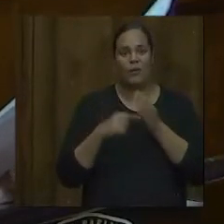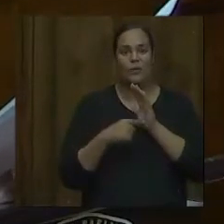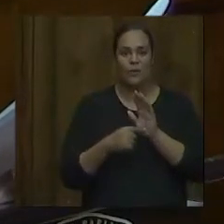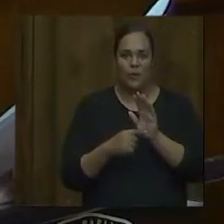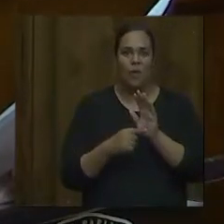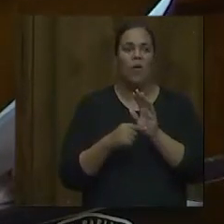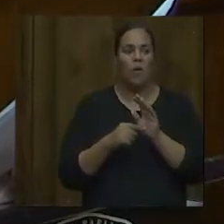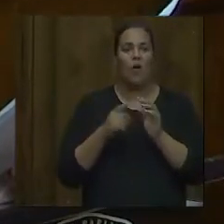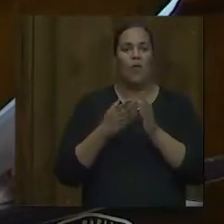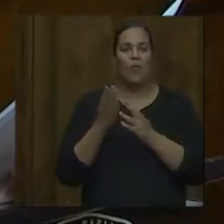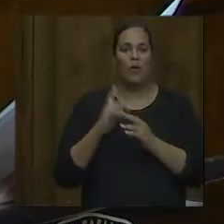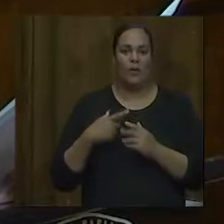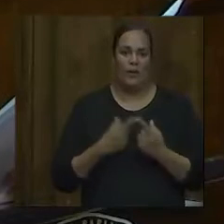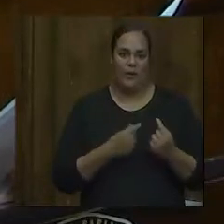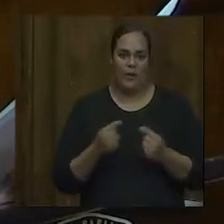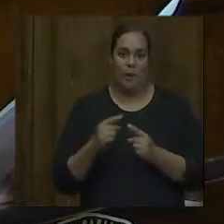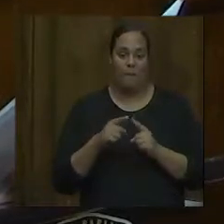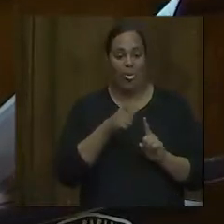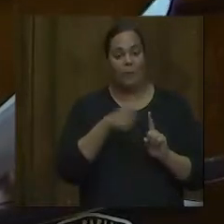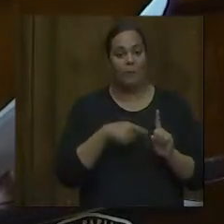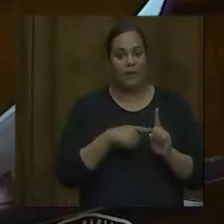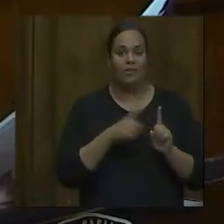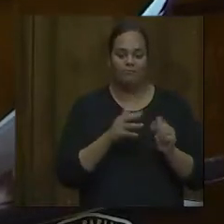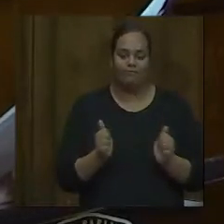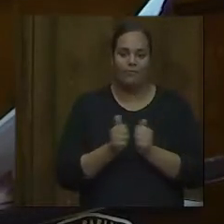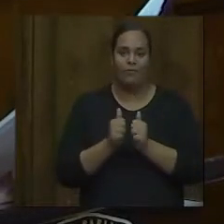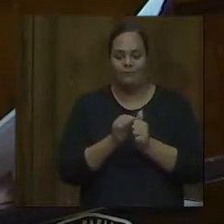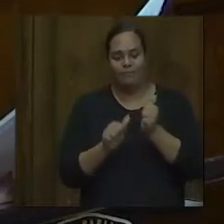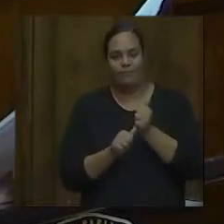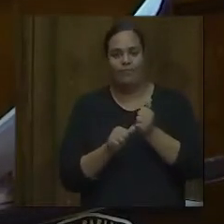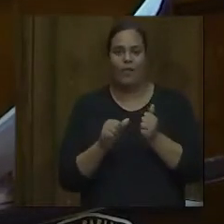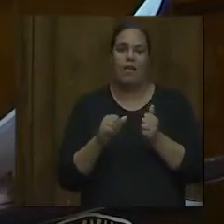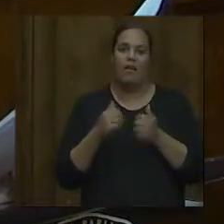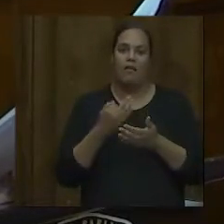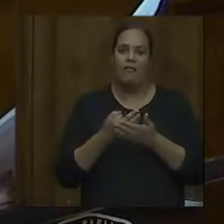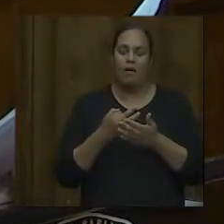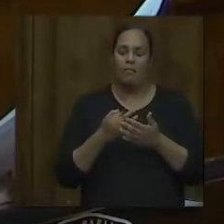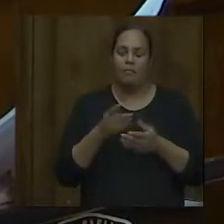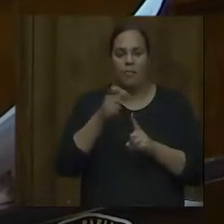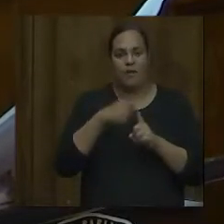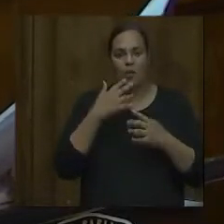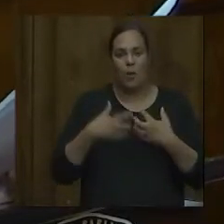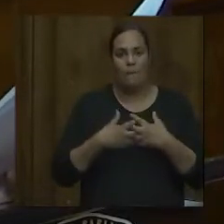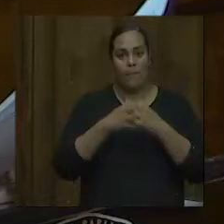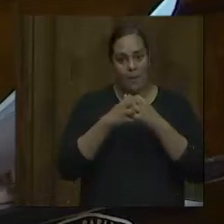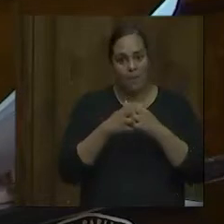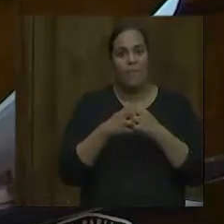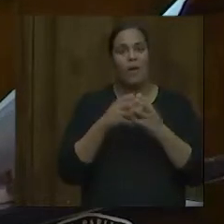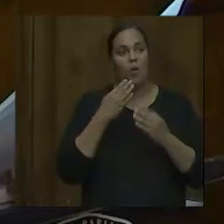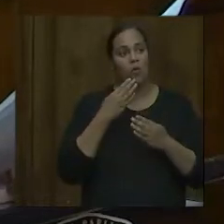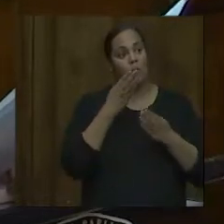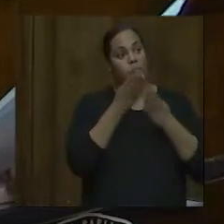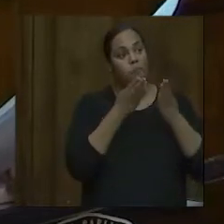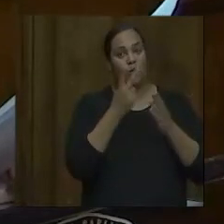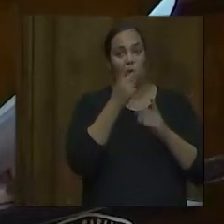their expertise during lunch. Represented by its co-founder, Lawrence S. Steve and Tanya Majavi, in the gallery